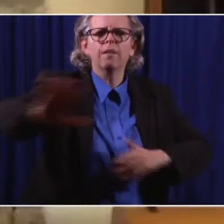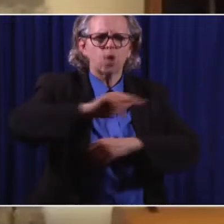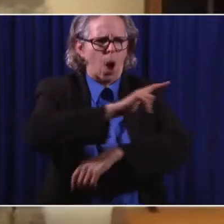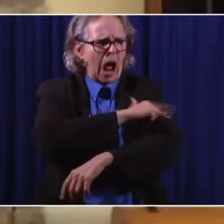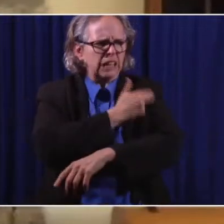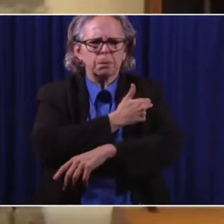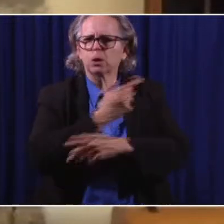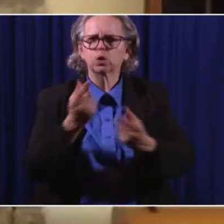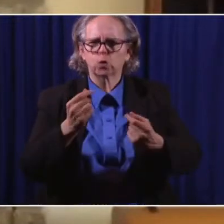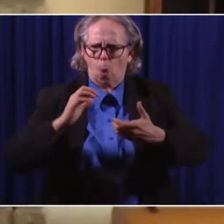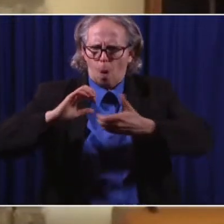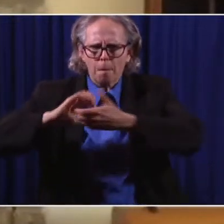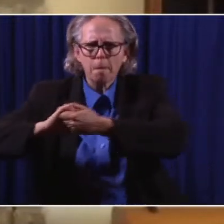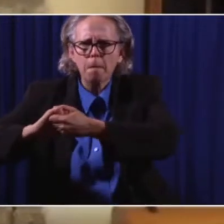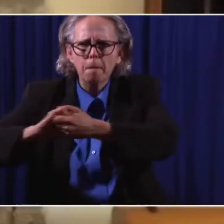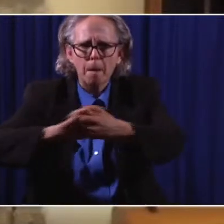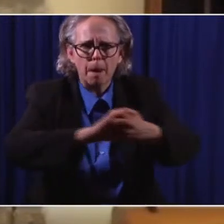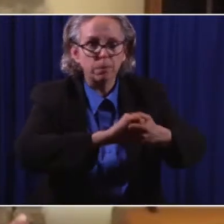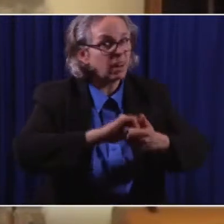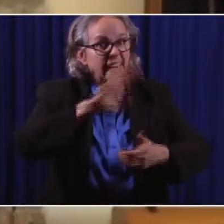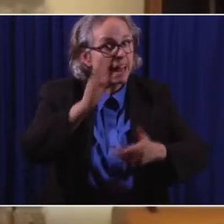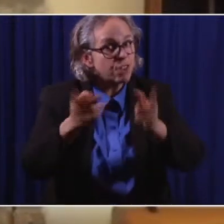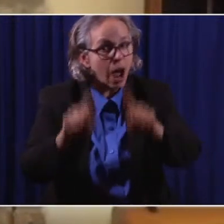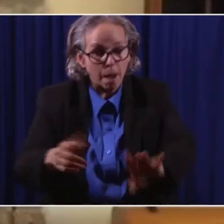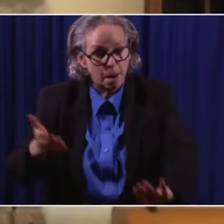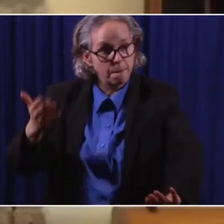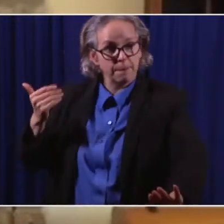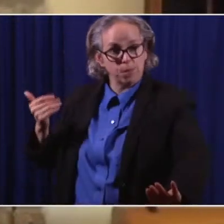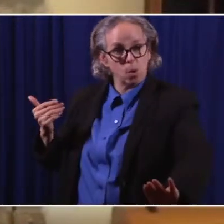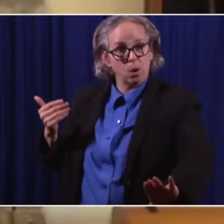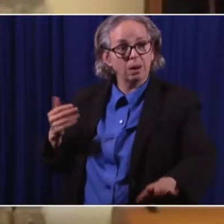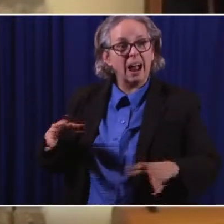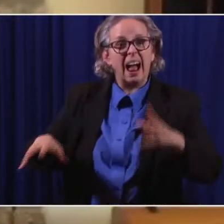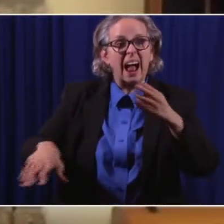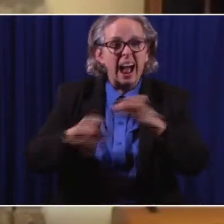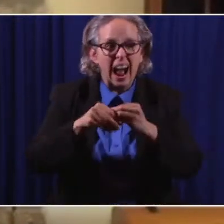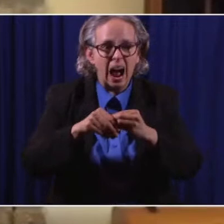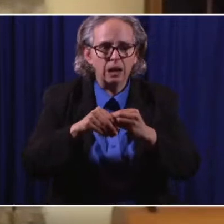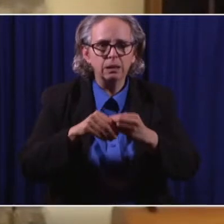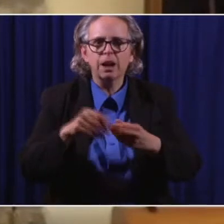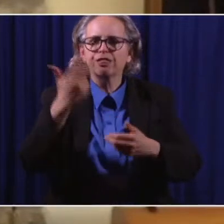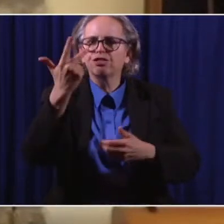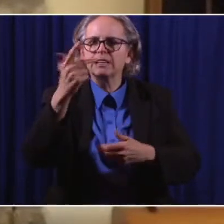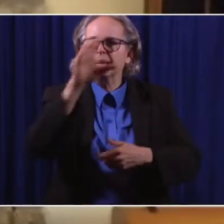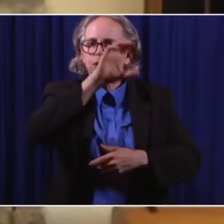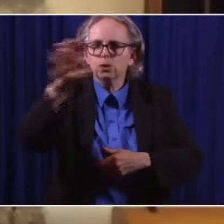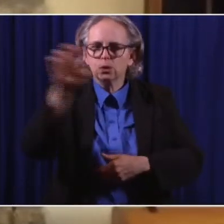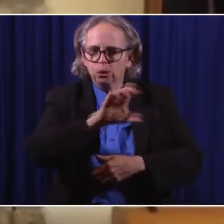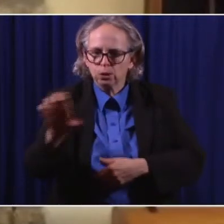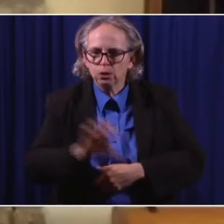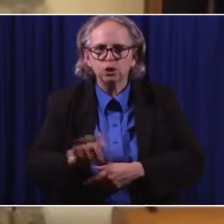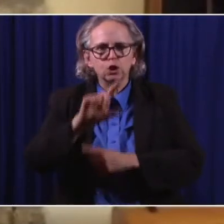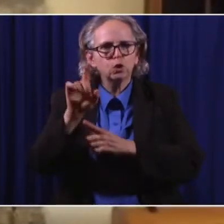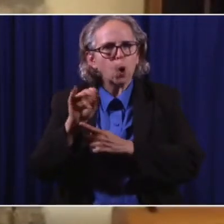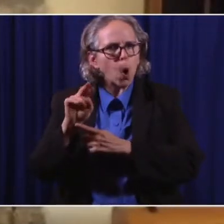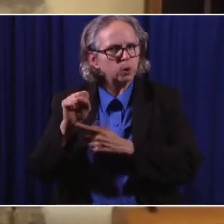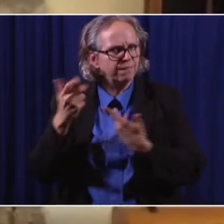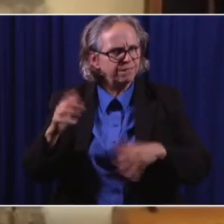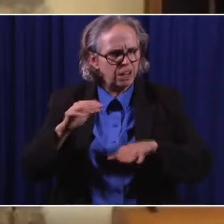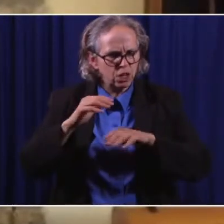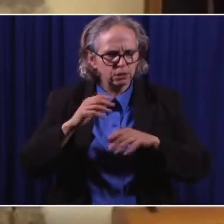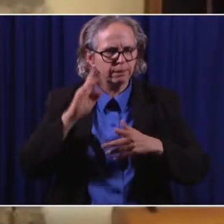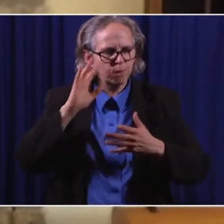before. And it's zones, as you know. It's Andy Thomas, Dr. Thomas was on the other day.